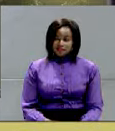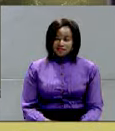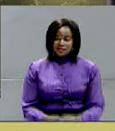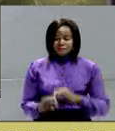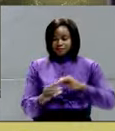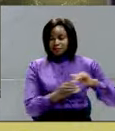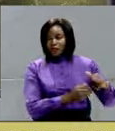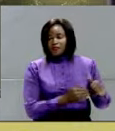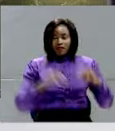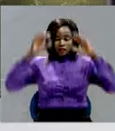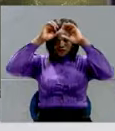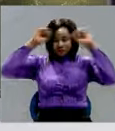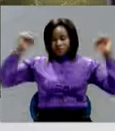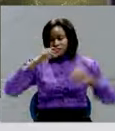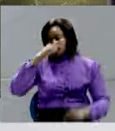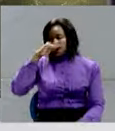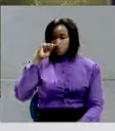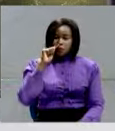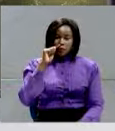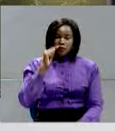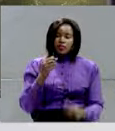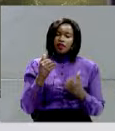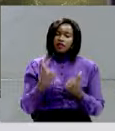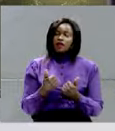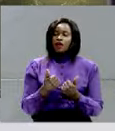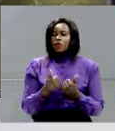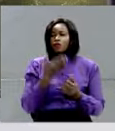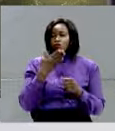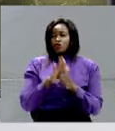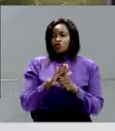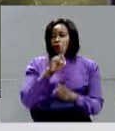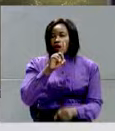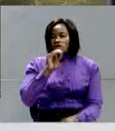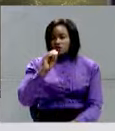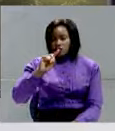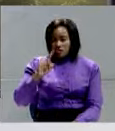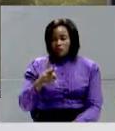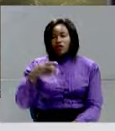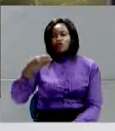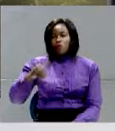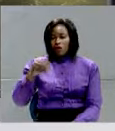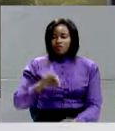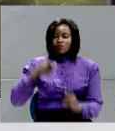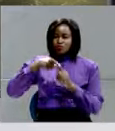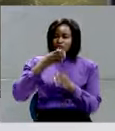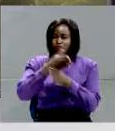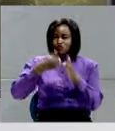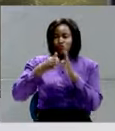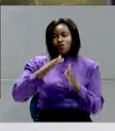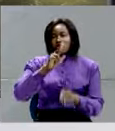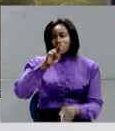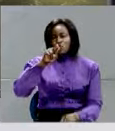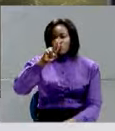In more news, President Yoweri Museveni has pledged $100,000 to the construction of the William Ruto